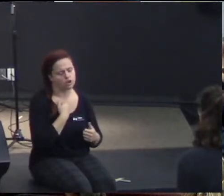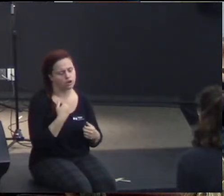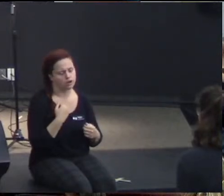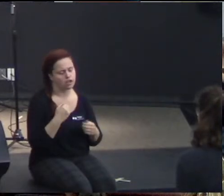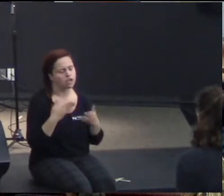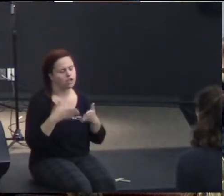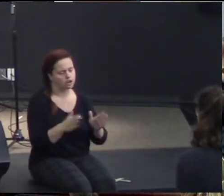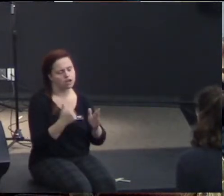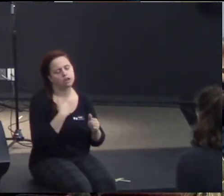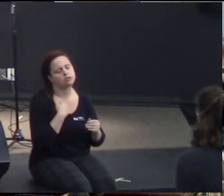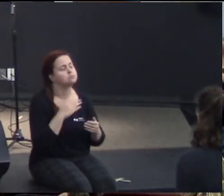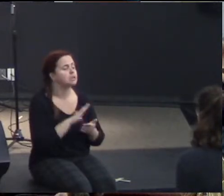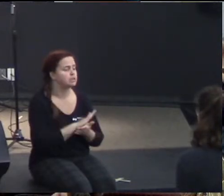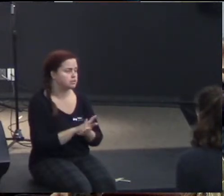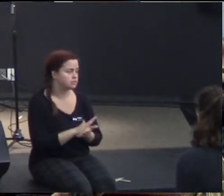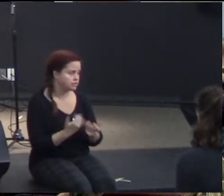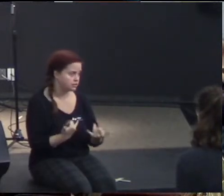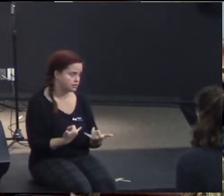Right?